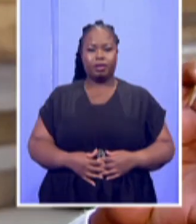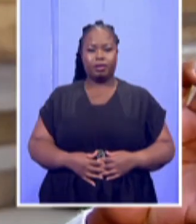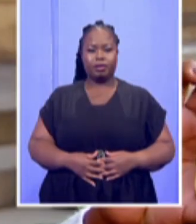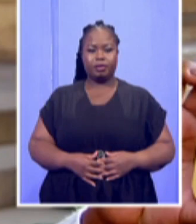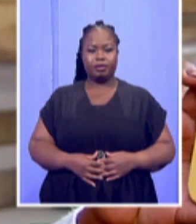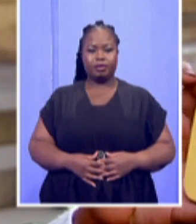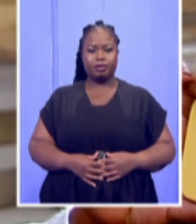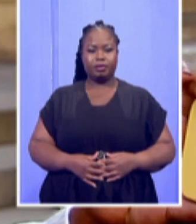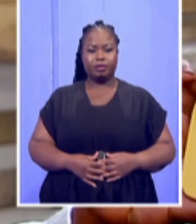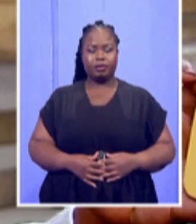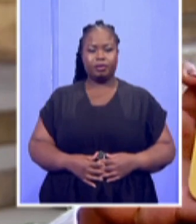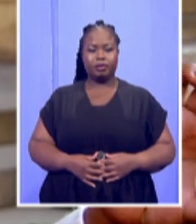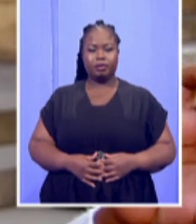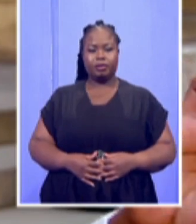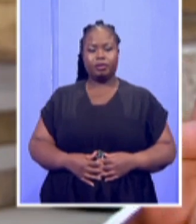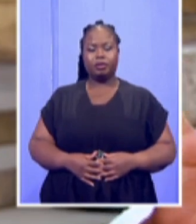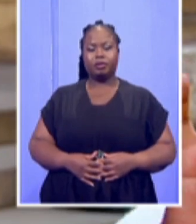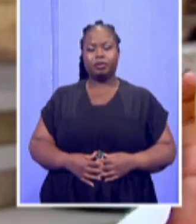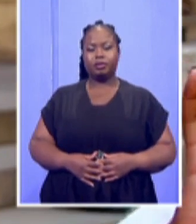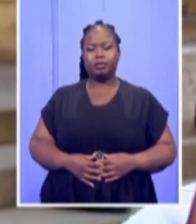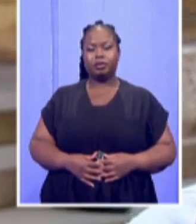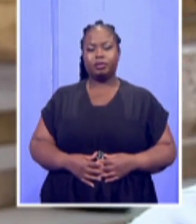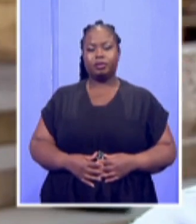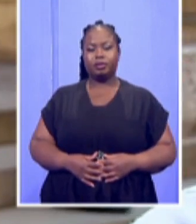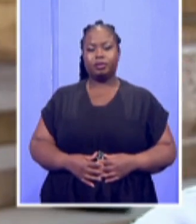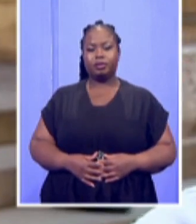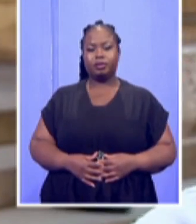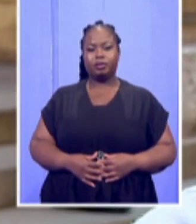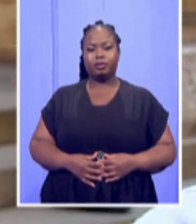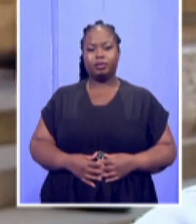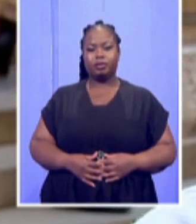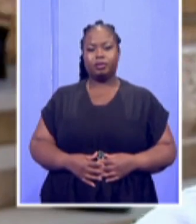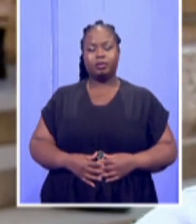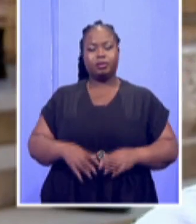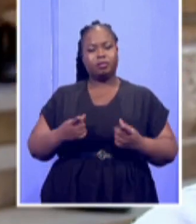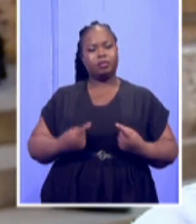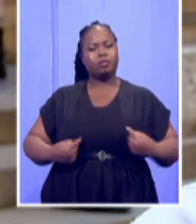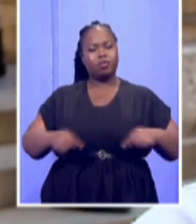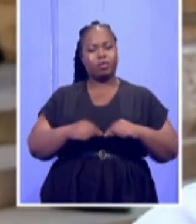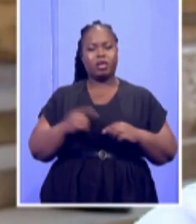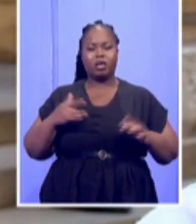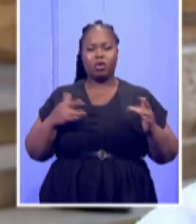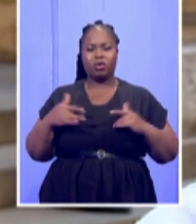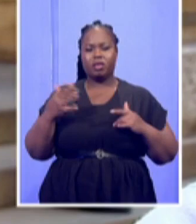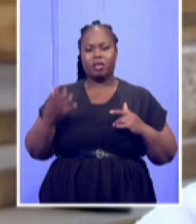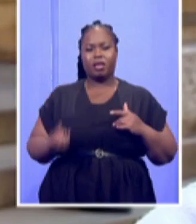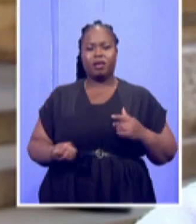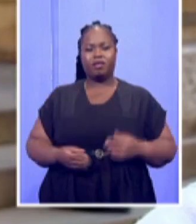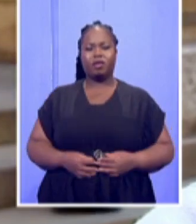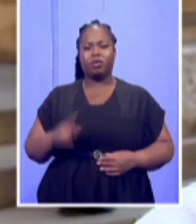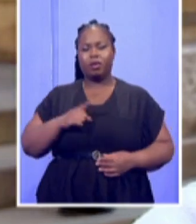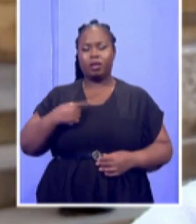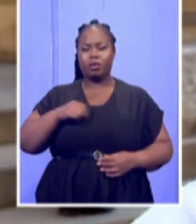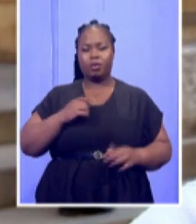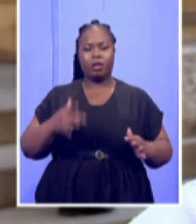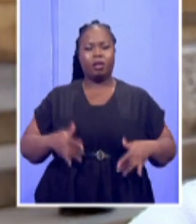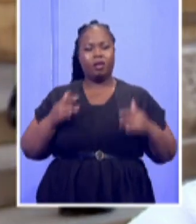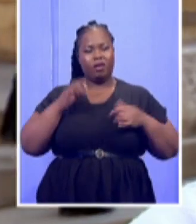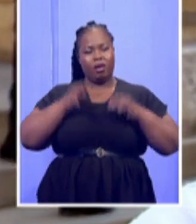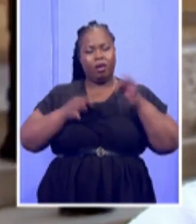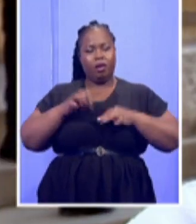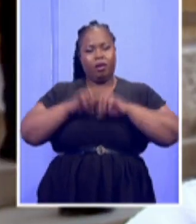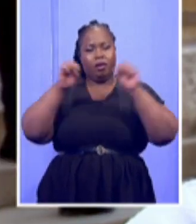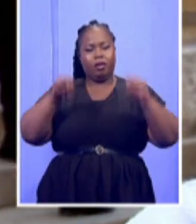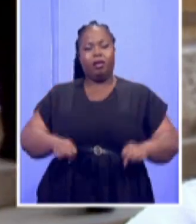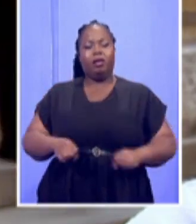Discussed it. We have already decided such, and we are concerned that we live in a political system, in